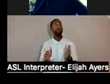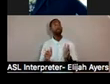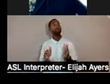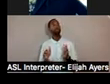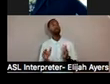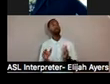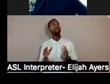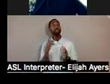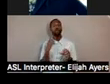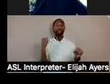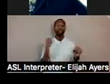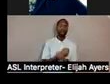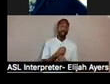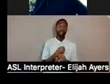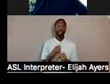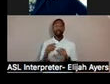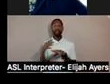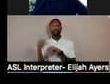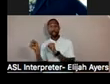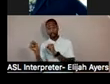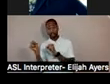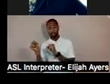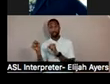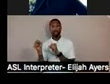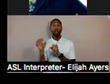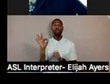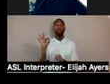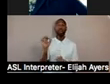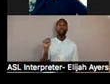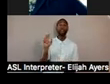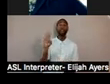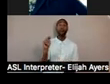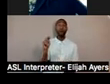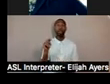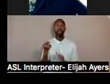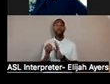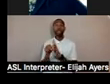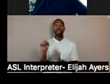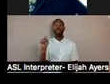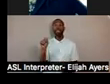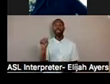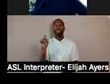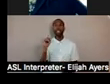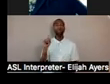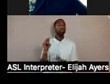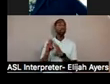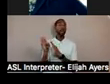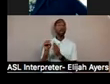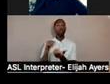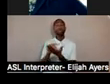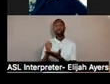developed fight and flight. The fawn state is actually something that was developed by a marriage and family therapist named Pete